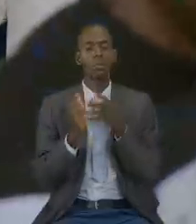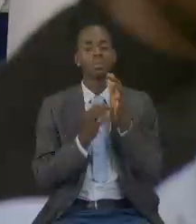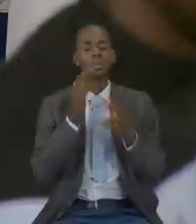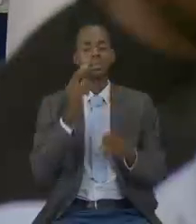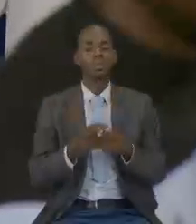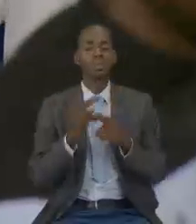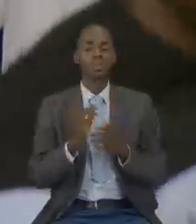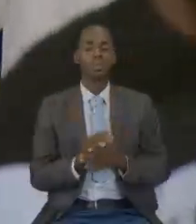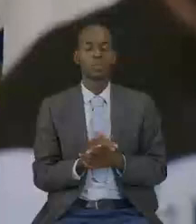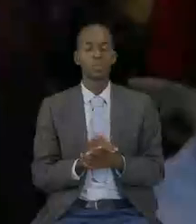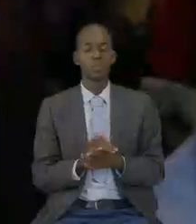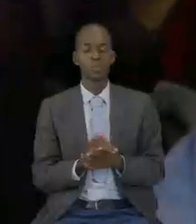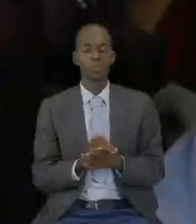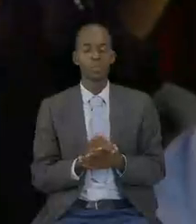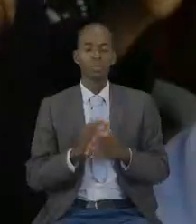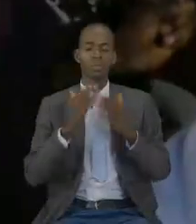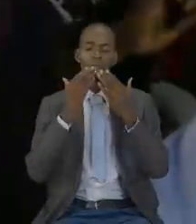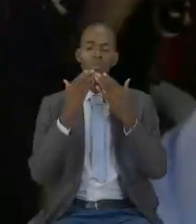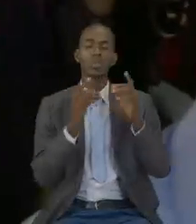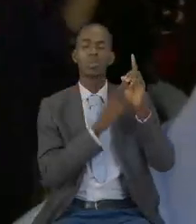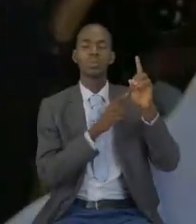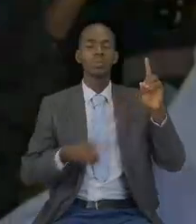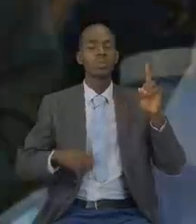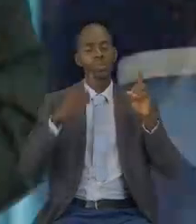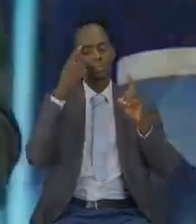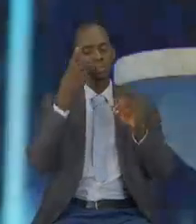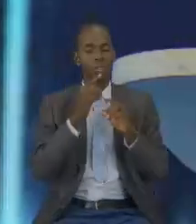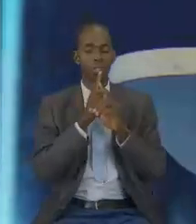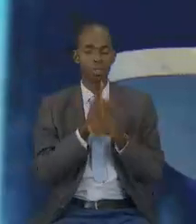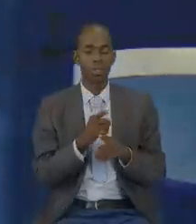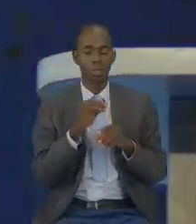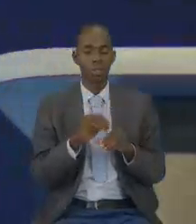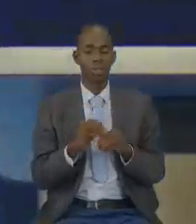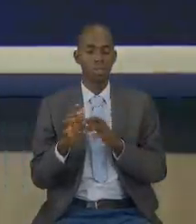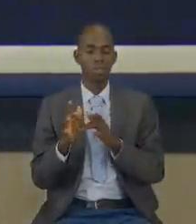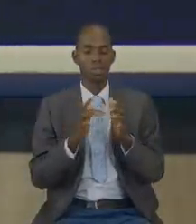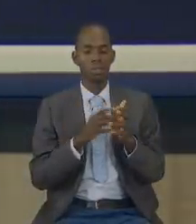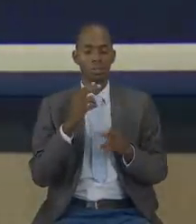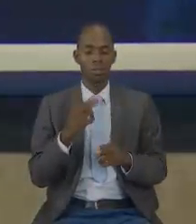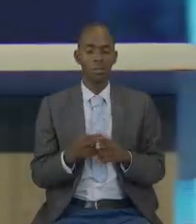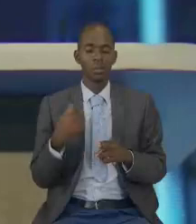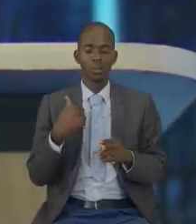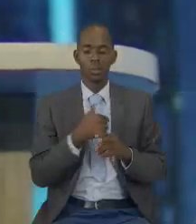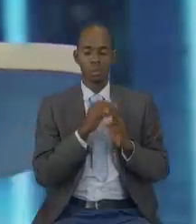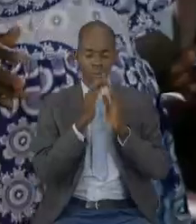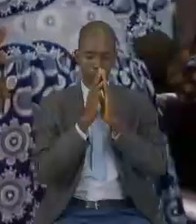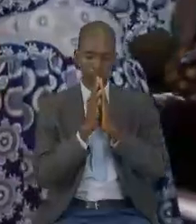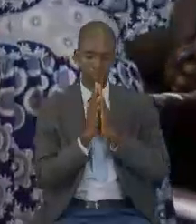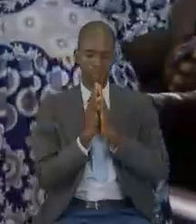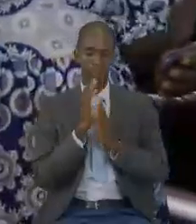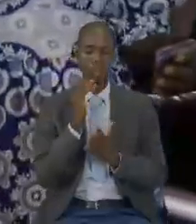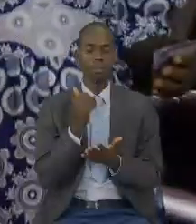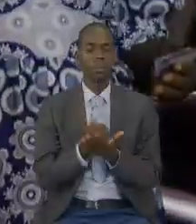name. Thank you, Lord, for the answer. In Jesus' name we pray.